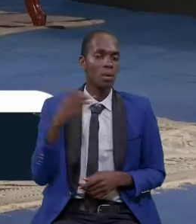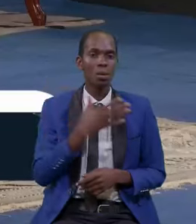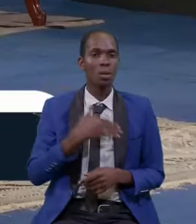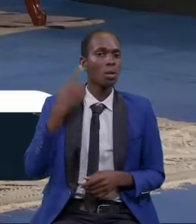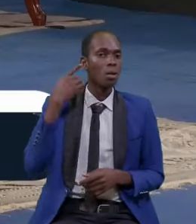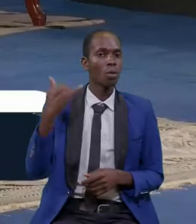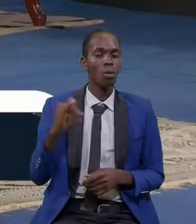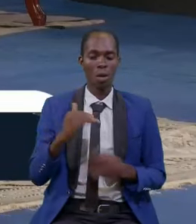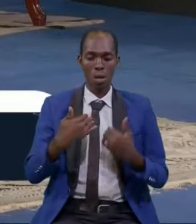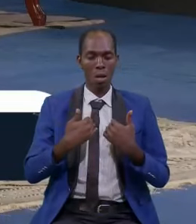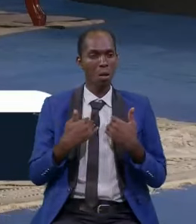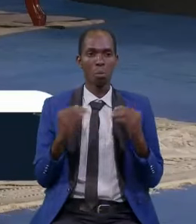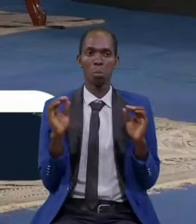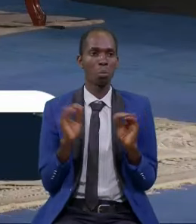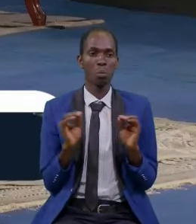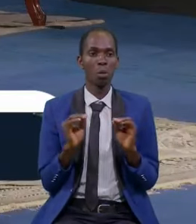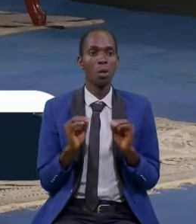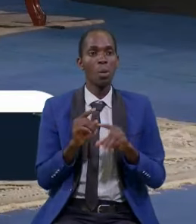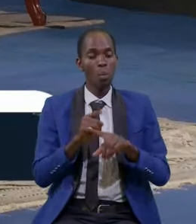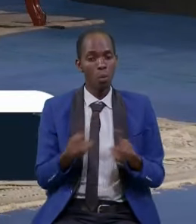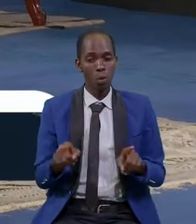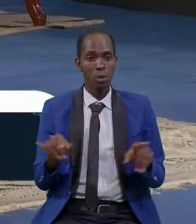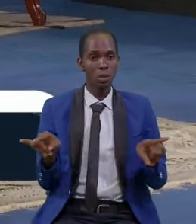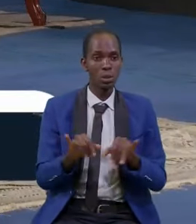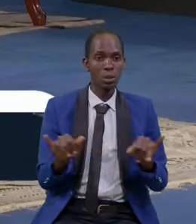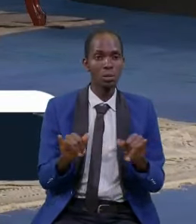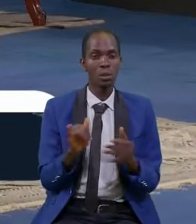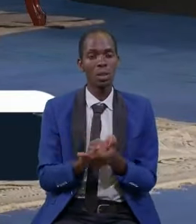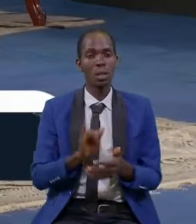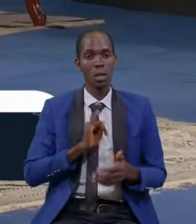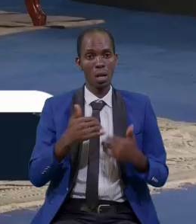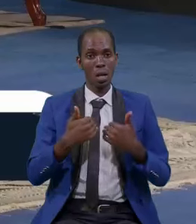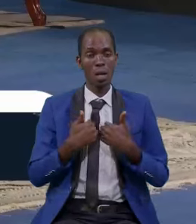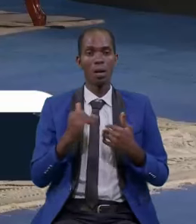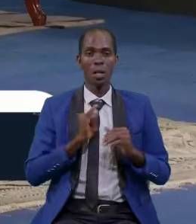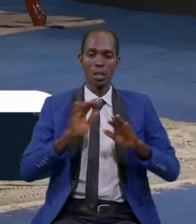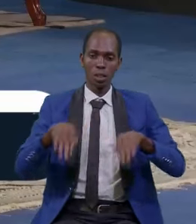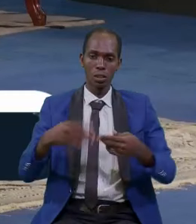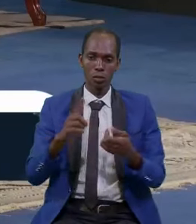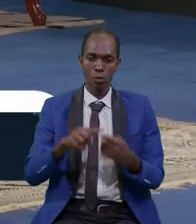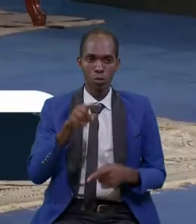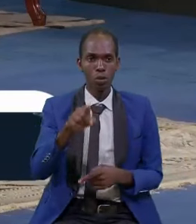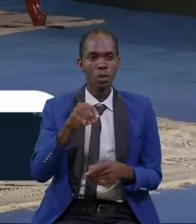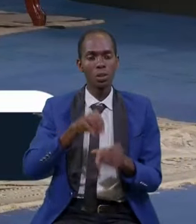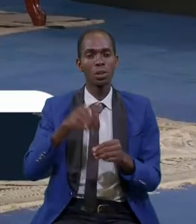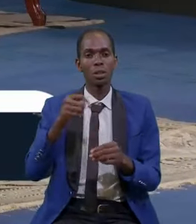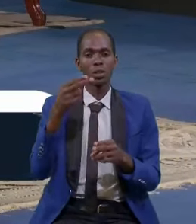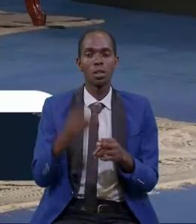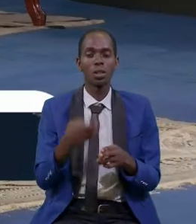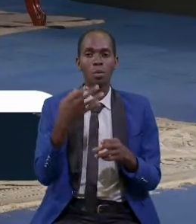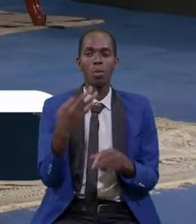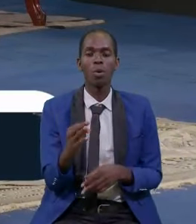none, but such as I have, I give unto thee in the name